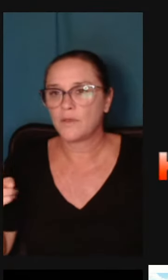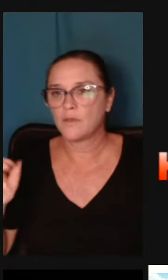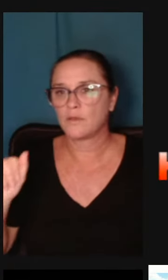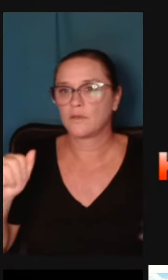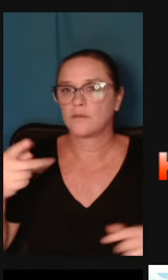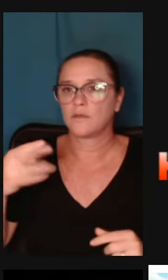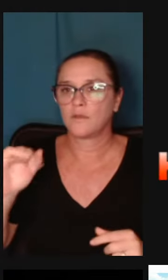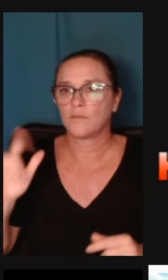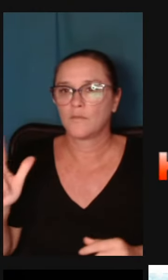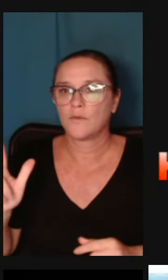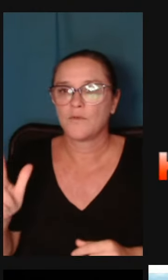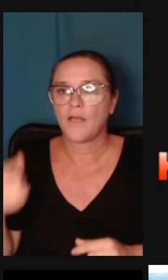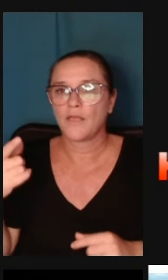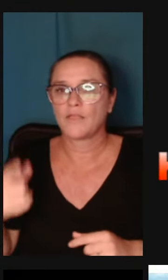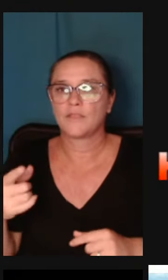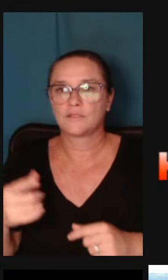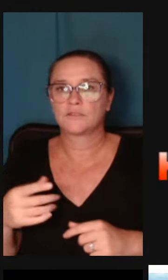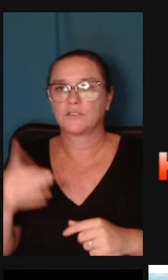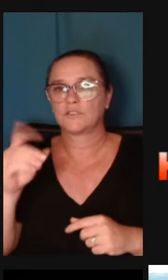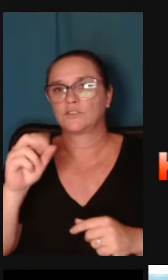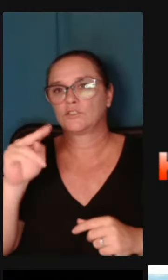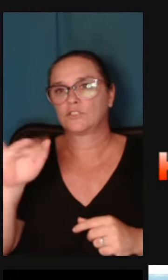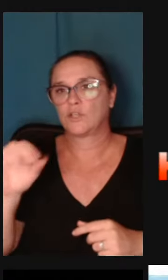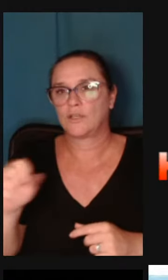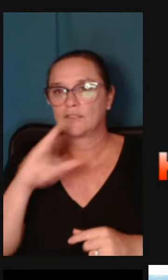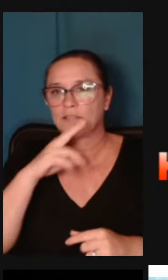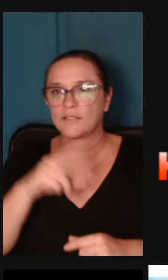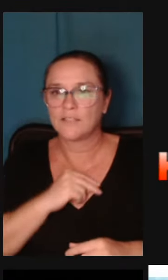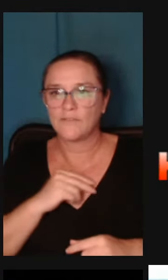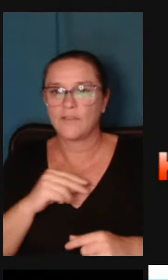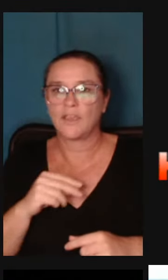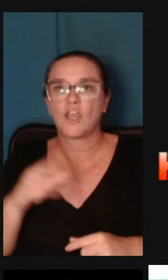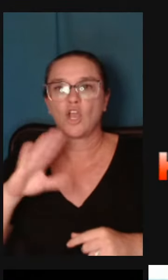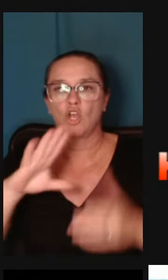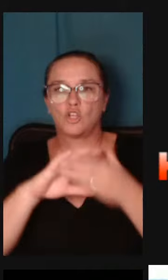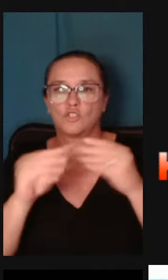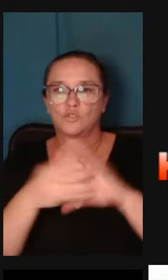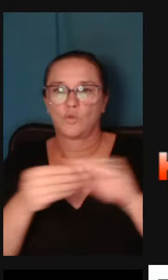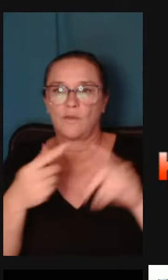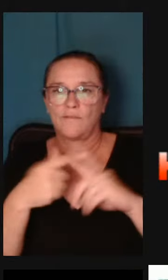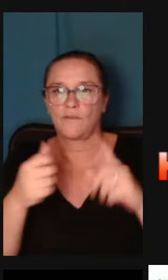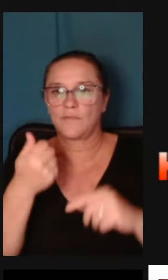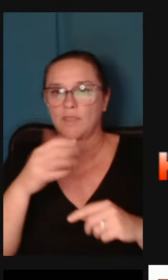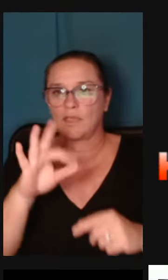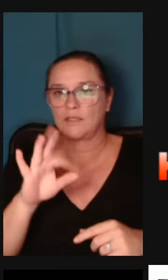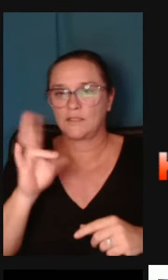Donnie's Thanksgiving, first-hand story of Halape's 1975 tsunami.